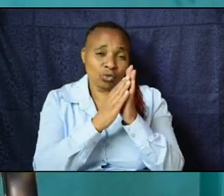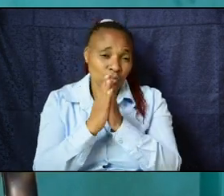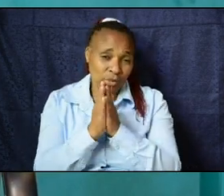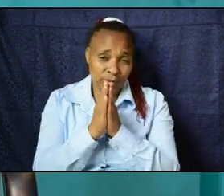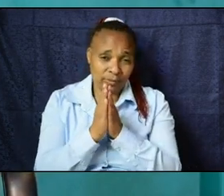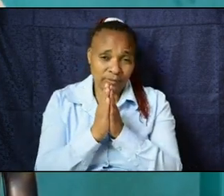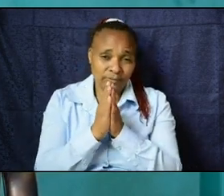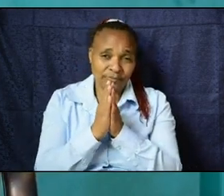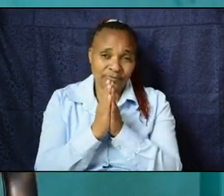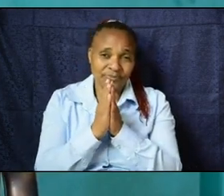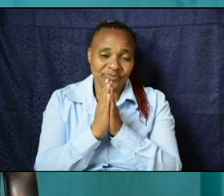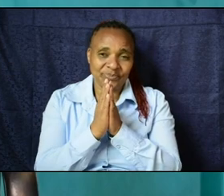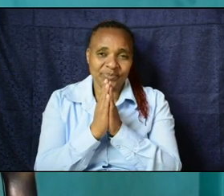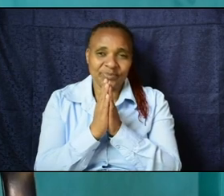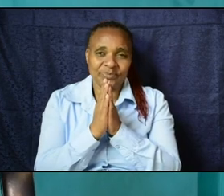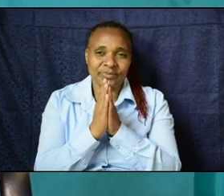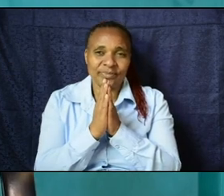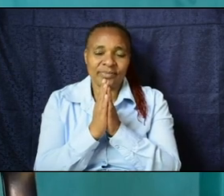okay?